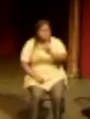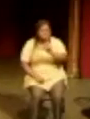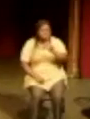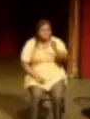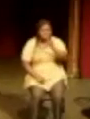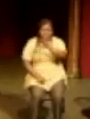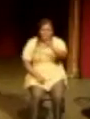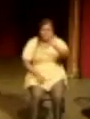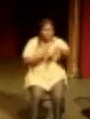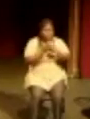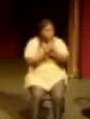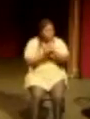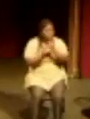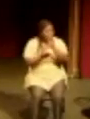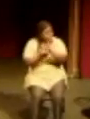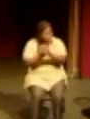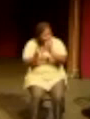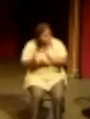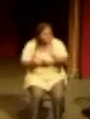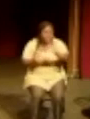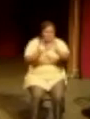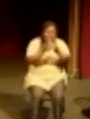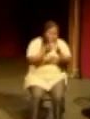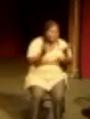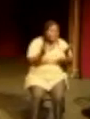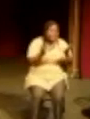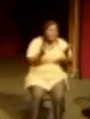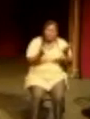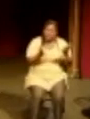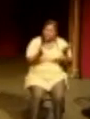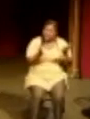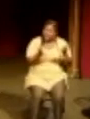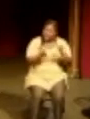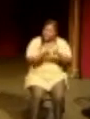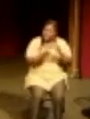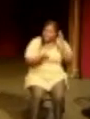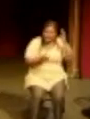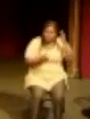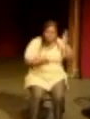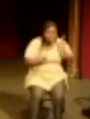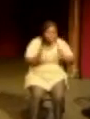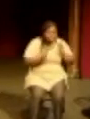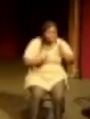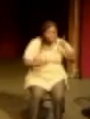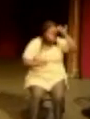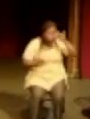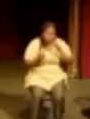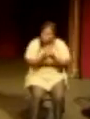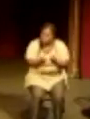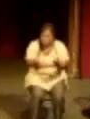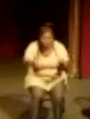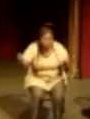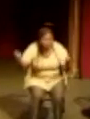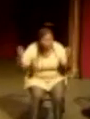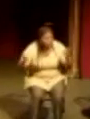their families and loved ones and everything, and only then did I realize, because people in the front row were kind of chuckling, that I still had the sombrero